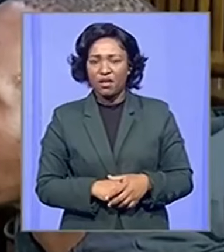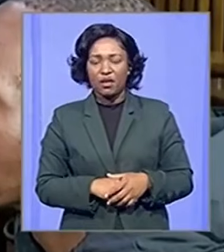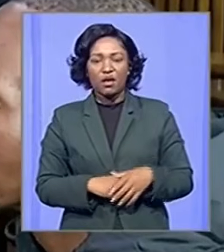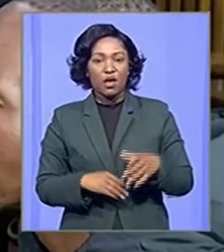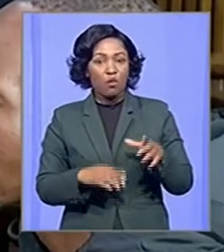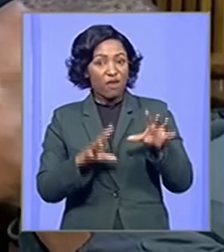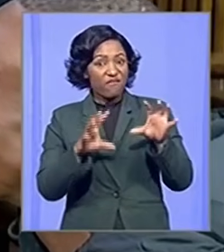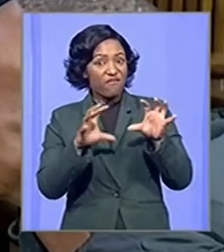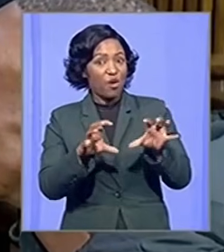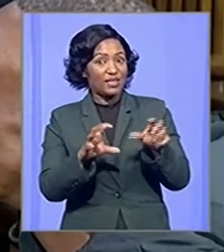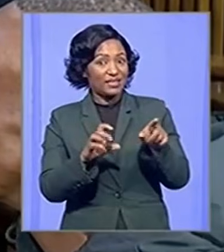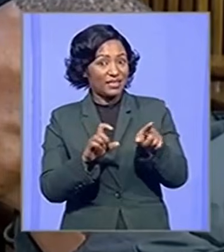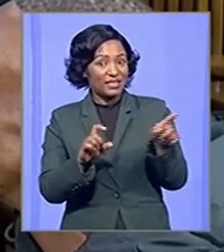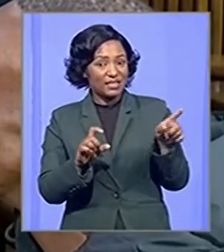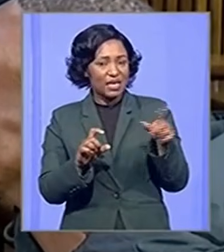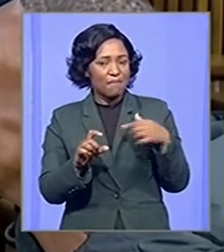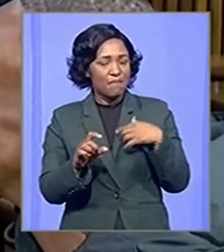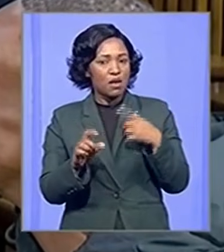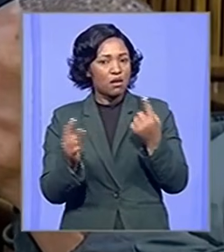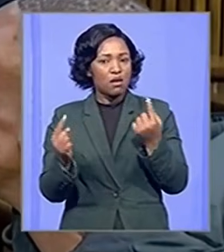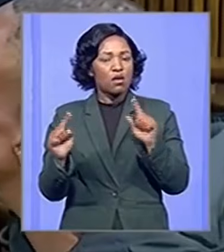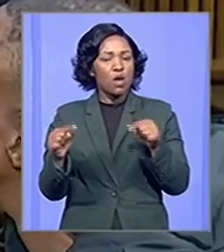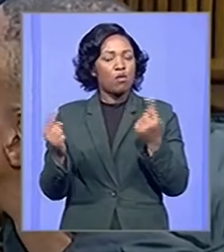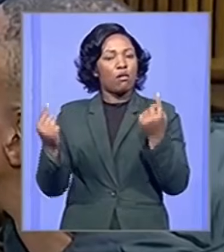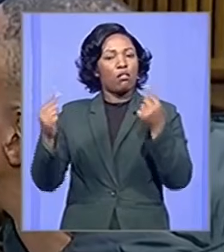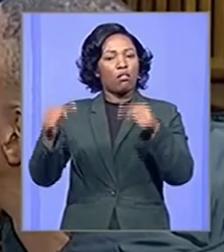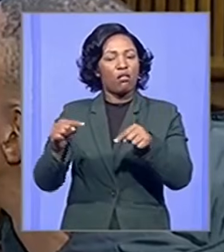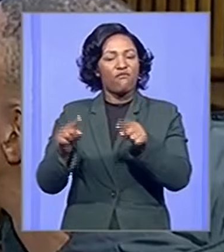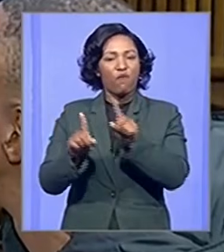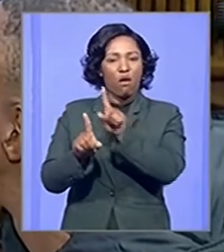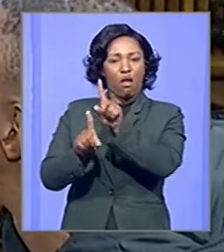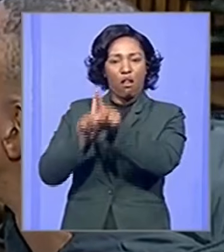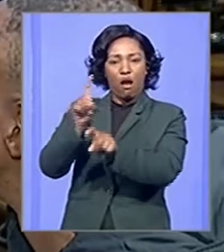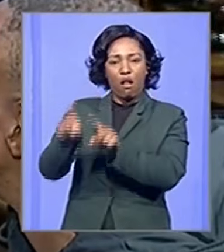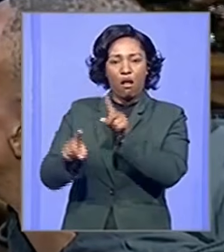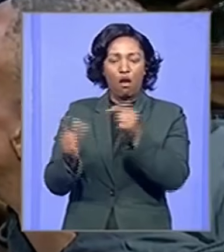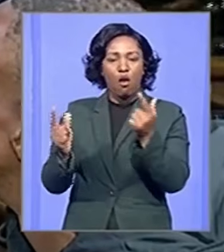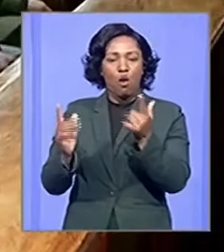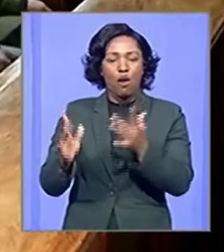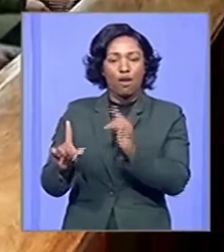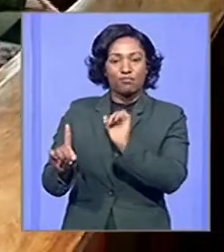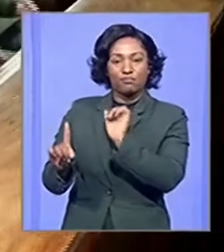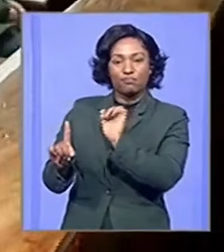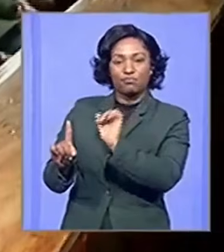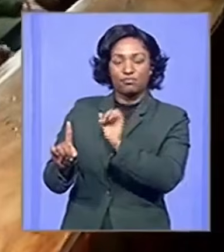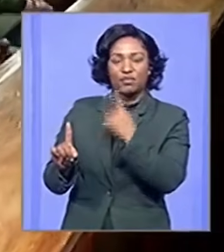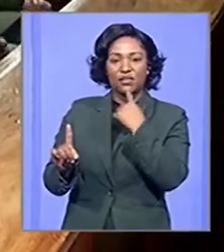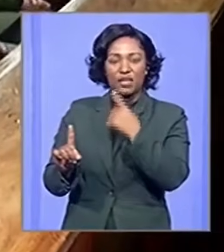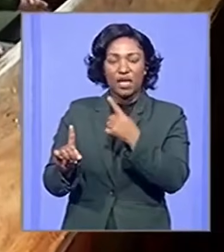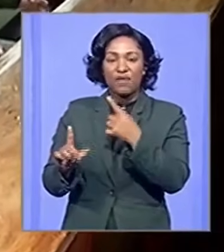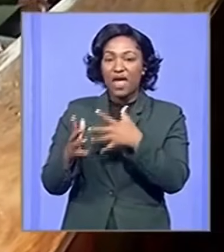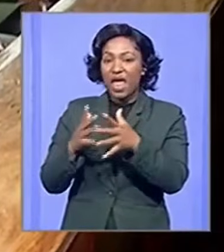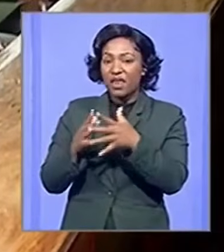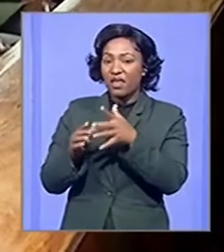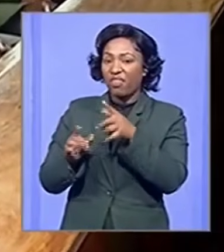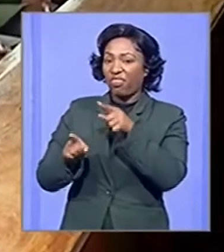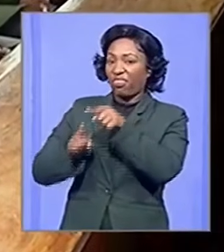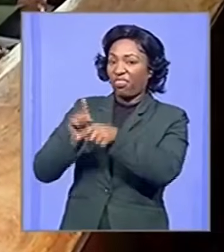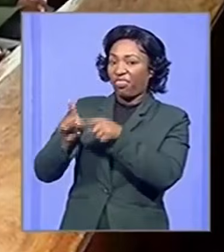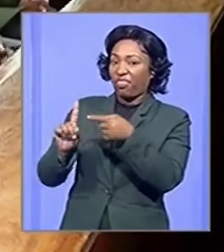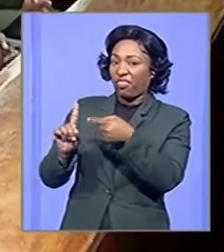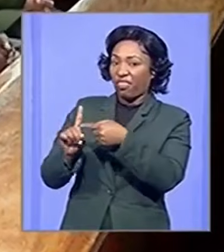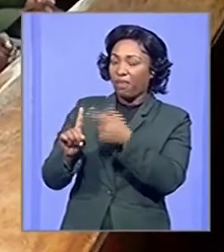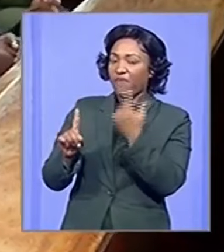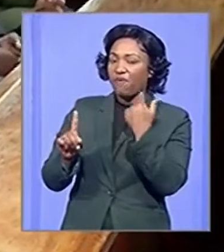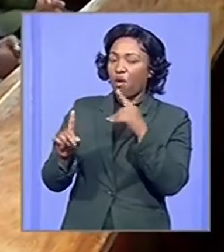eo e dirang gore a seke a sekisiwa. Mmueledi wa gagwe o bolela gore fa ditatofatso kgatlhanong le Jansen di ne di gogelwa